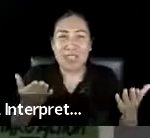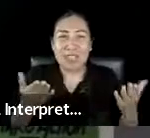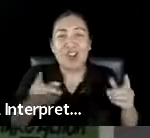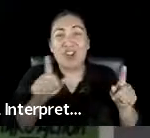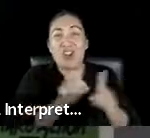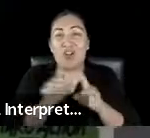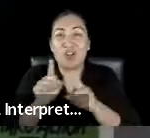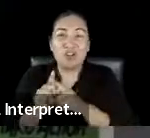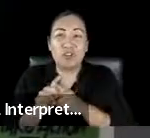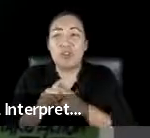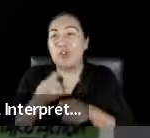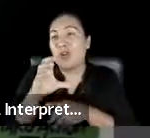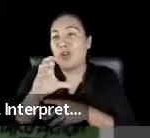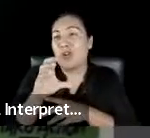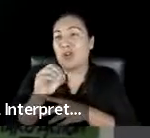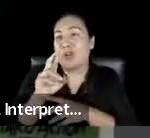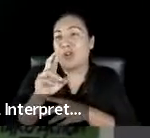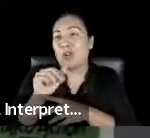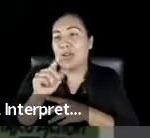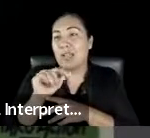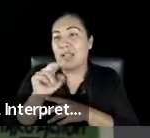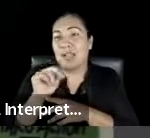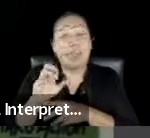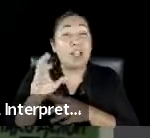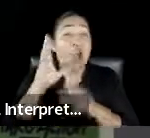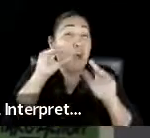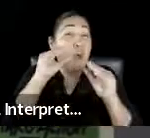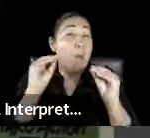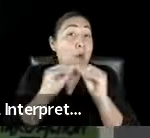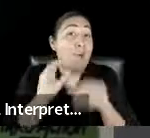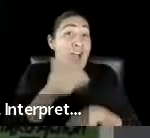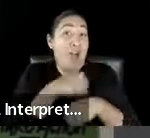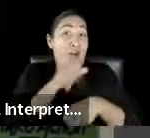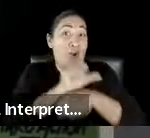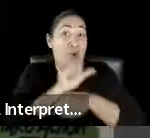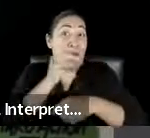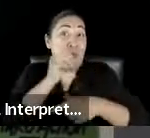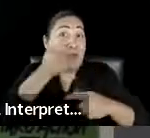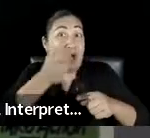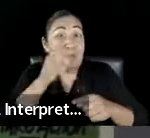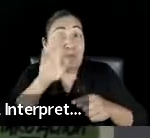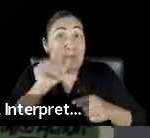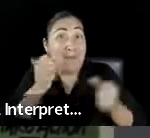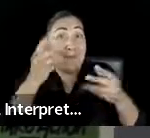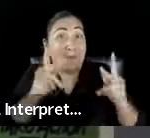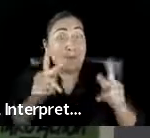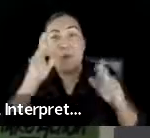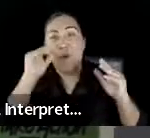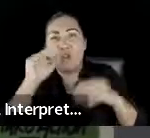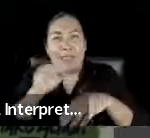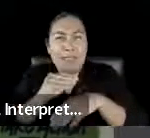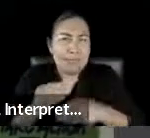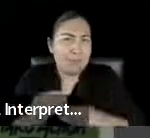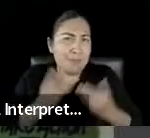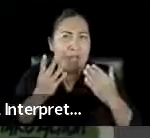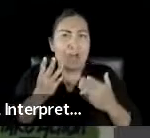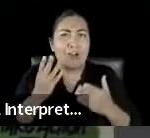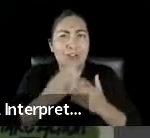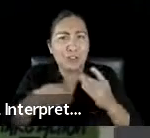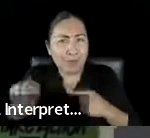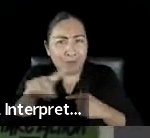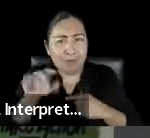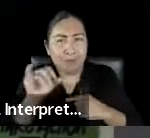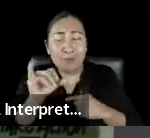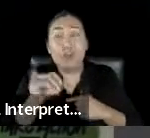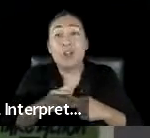as Coraline. I hope more of our work will be seen by many eyes in the future and will hopefully inspire some too. Although my